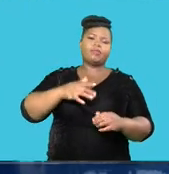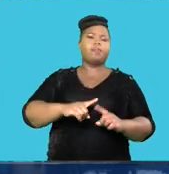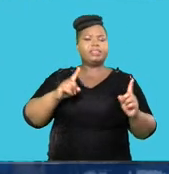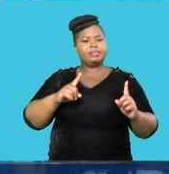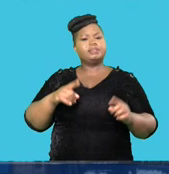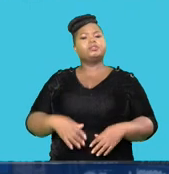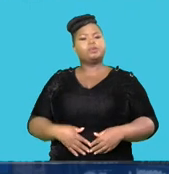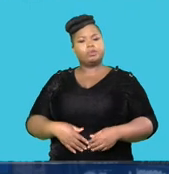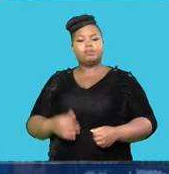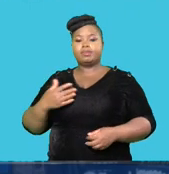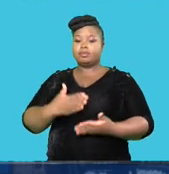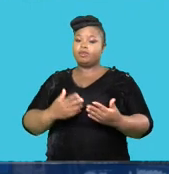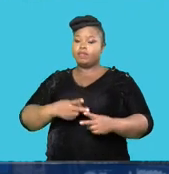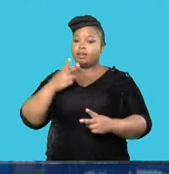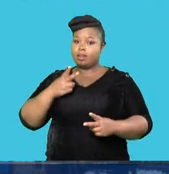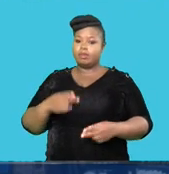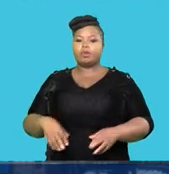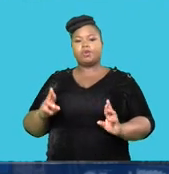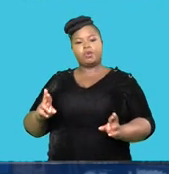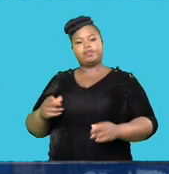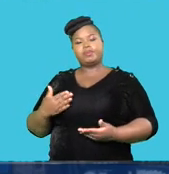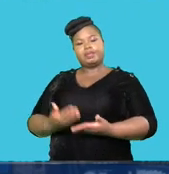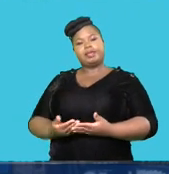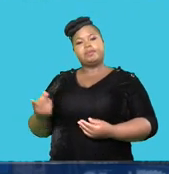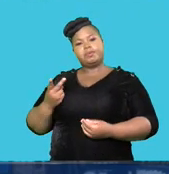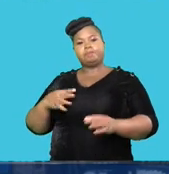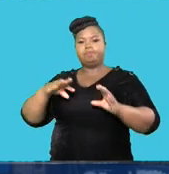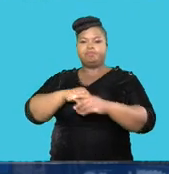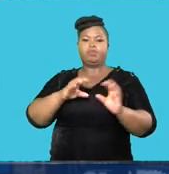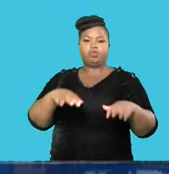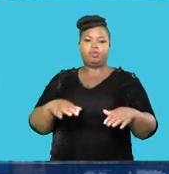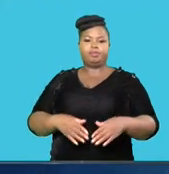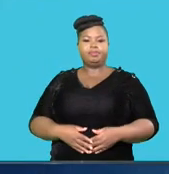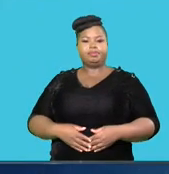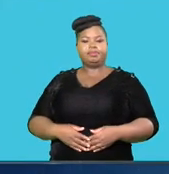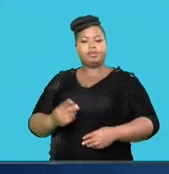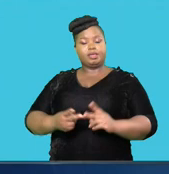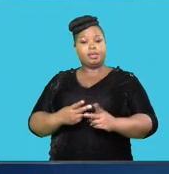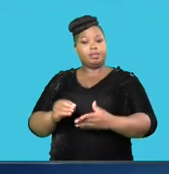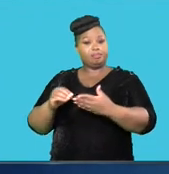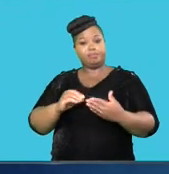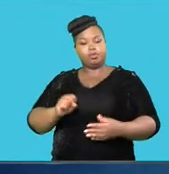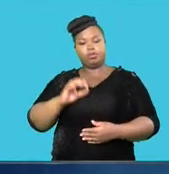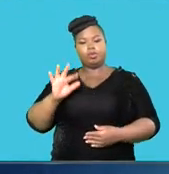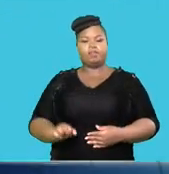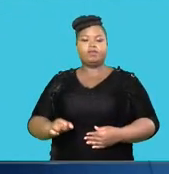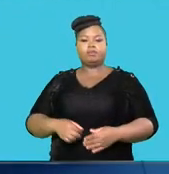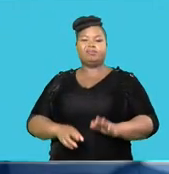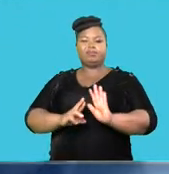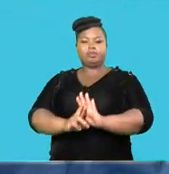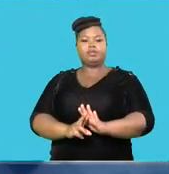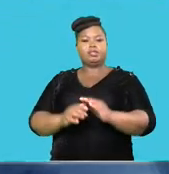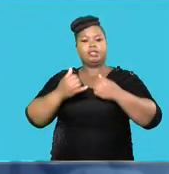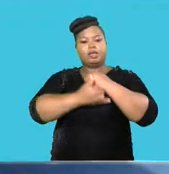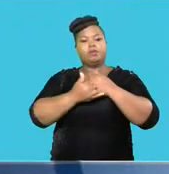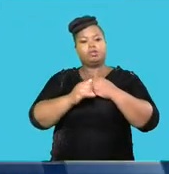amazing job making it to the semifinals. But hopefully we can be another part of that group and bring another championship to South Africa and just represent the